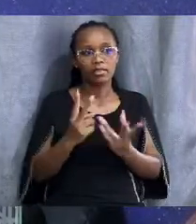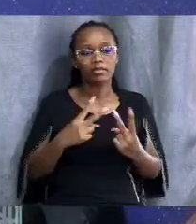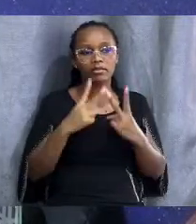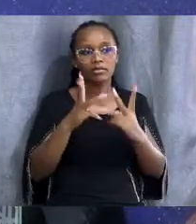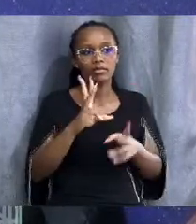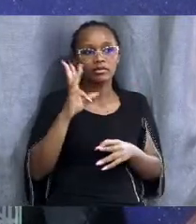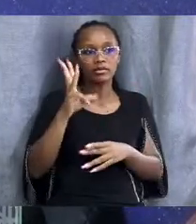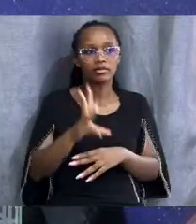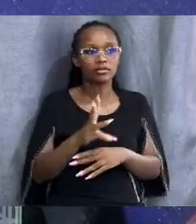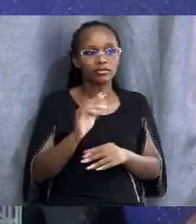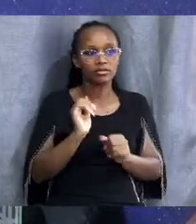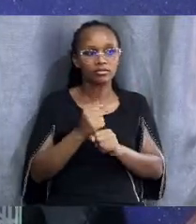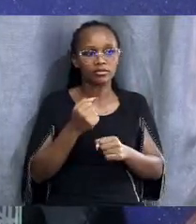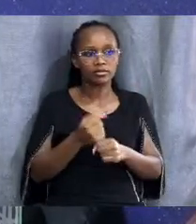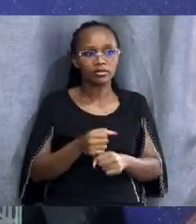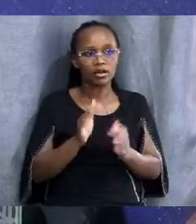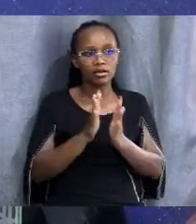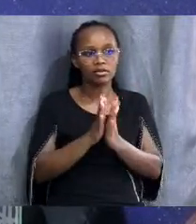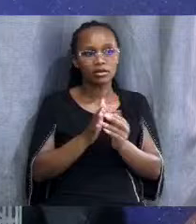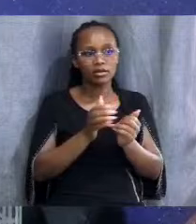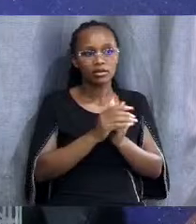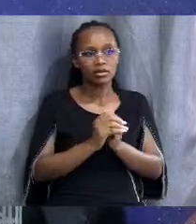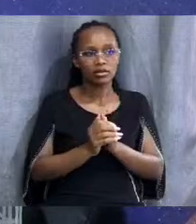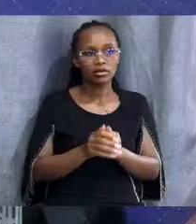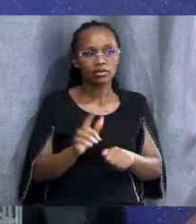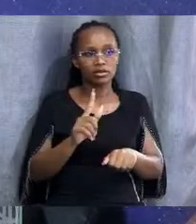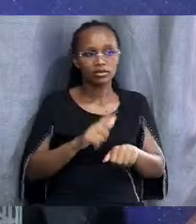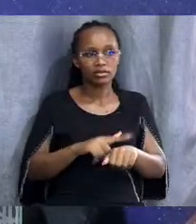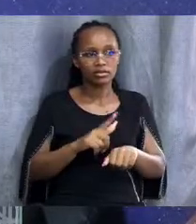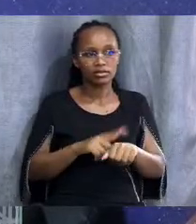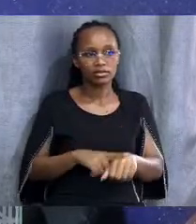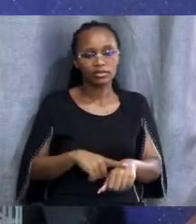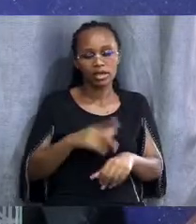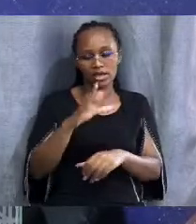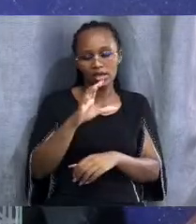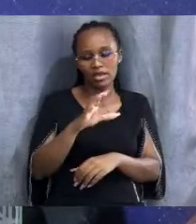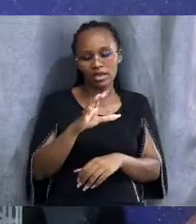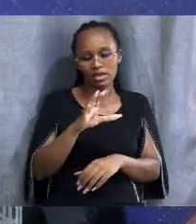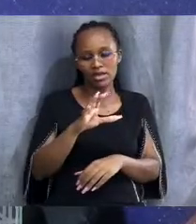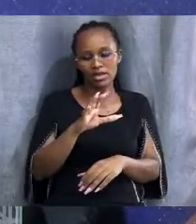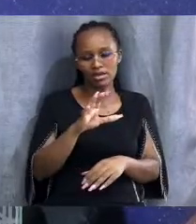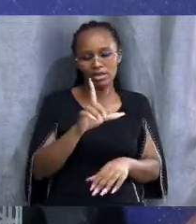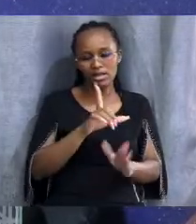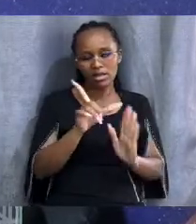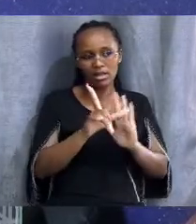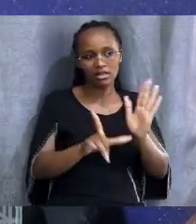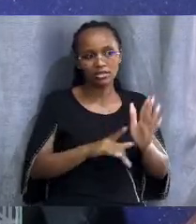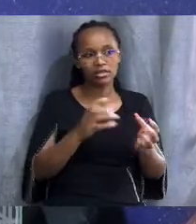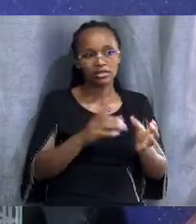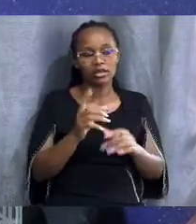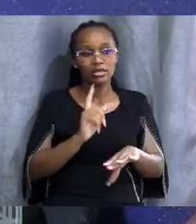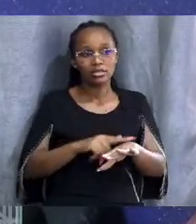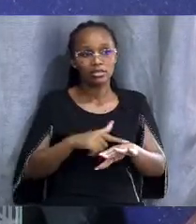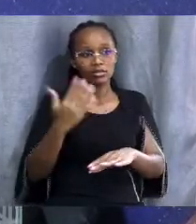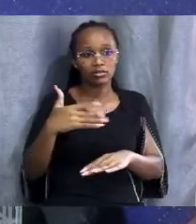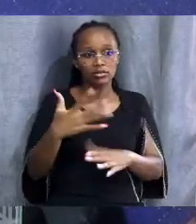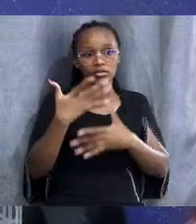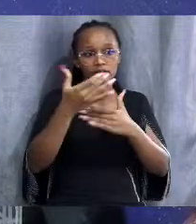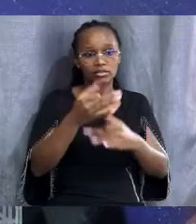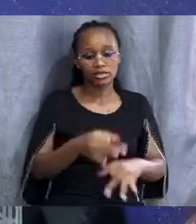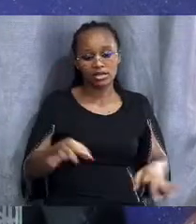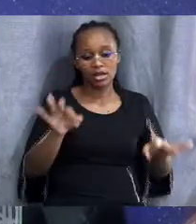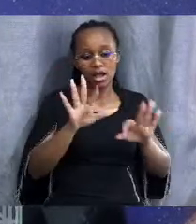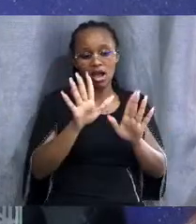used to lead us in praise and worship during PPI lesson. He was a friend to many, always